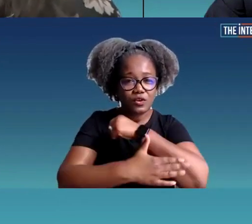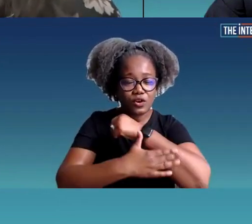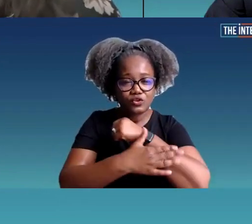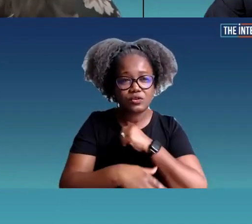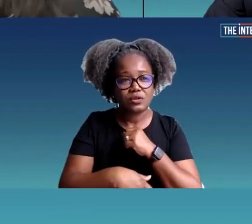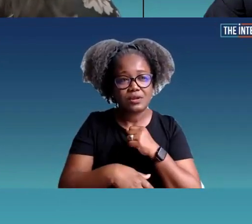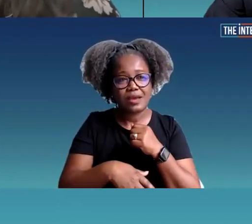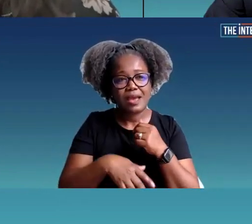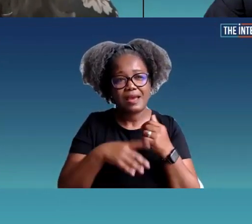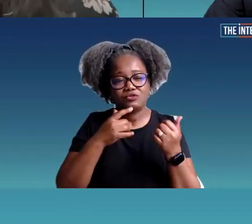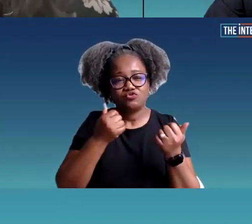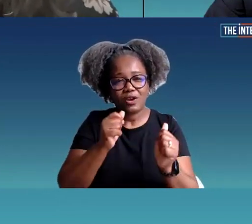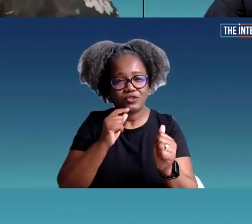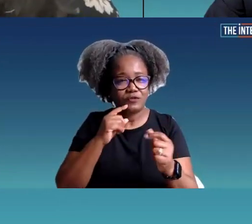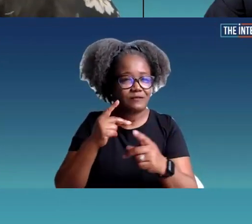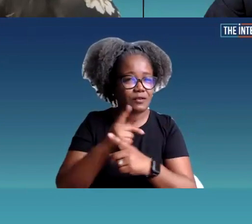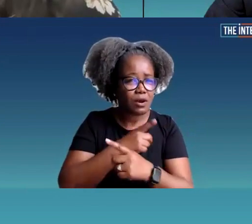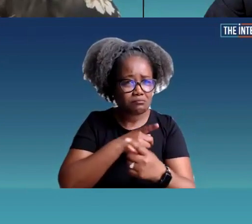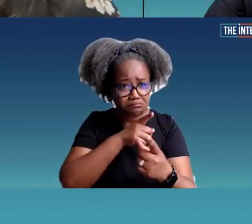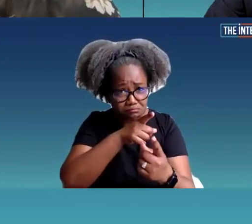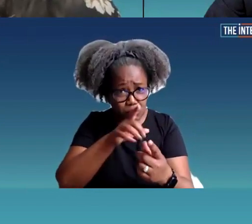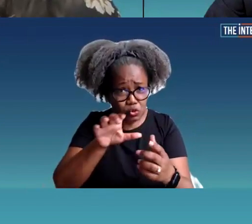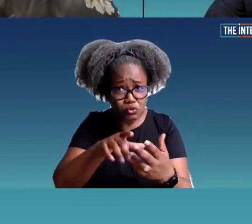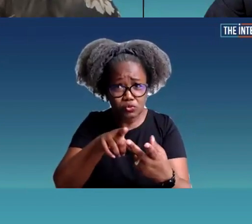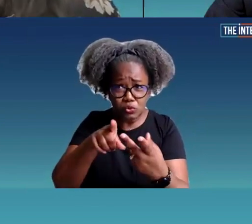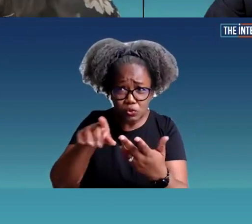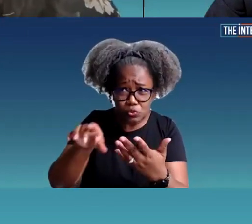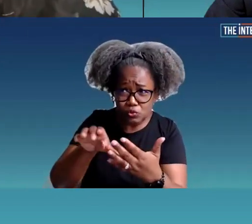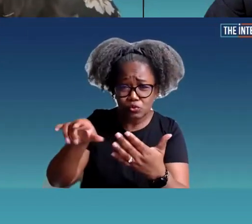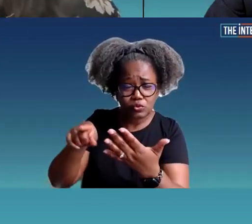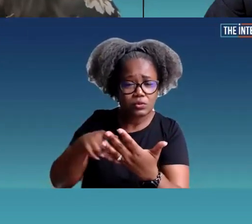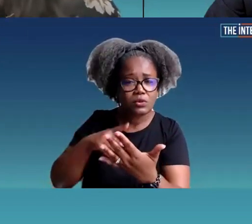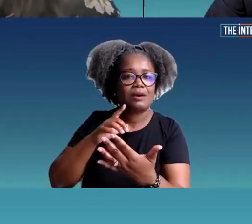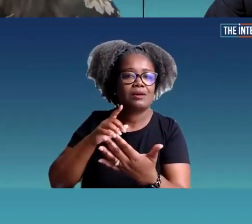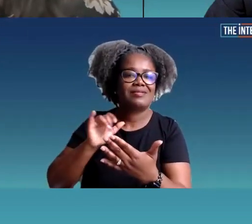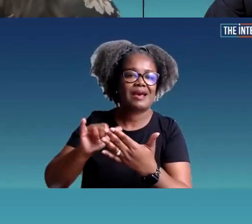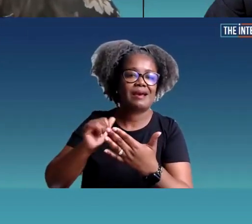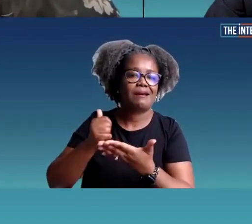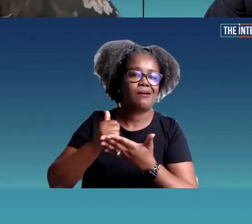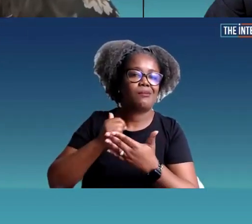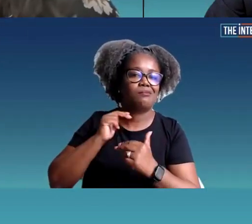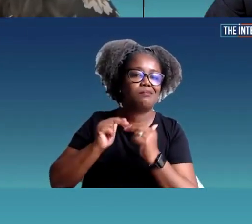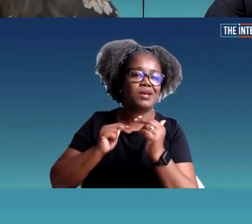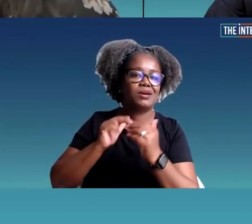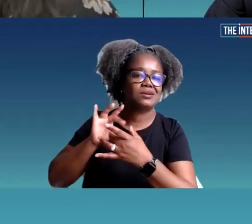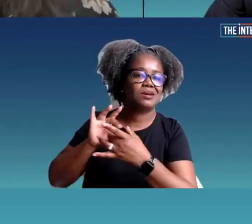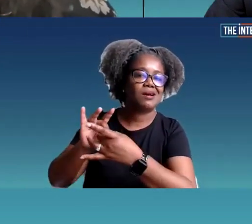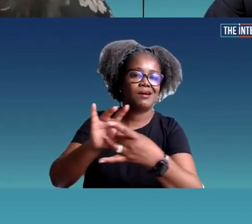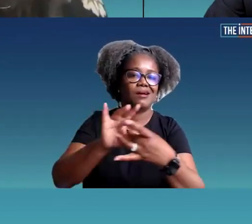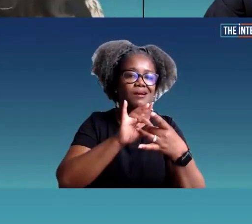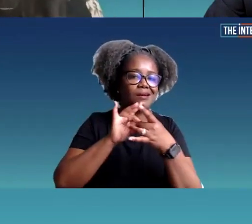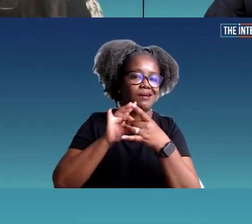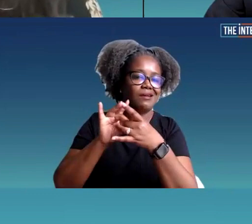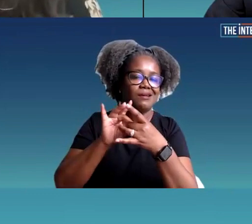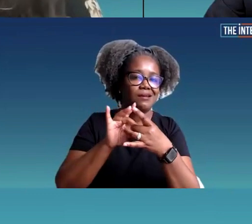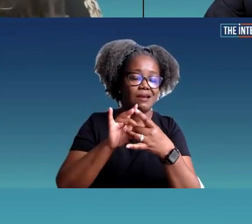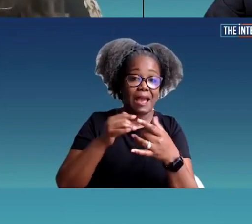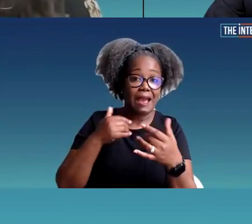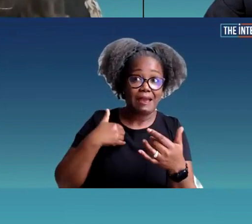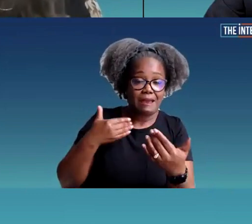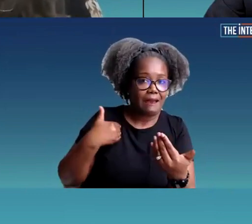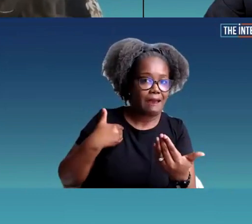building relationships. And so I had the executive buy-in, I had the transparency, I had the autonomy. I